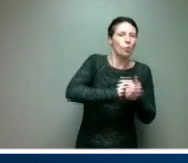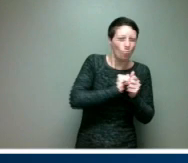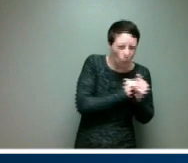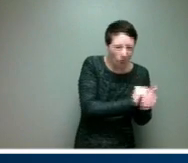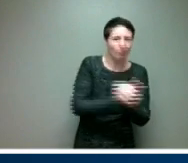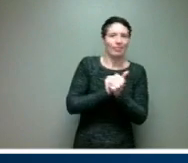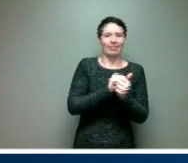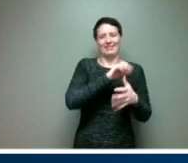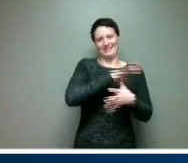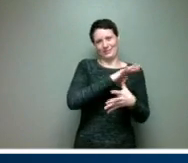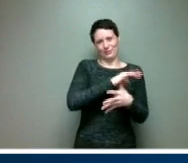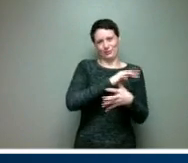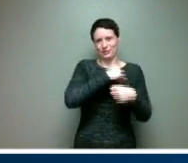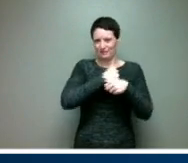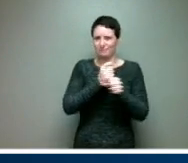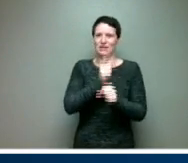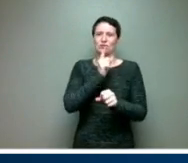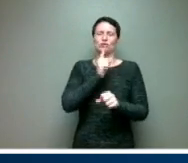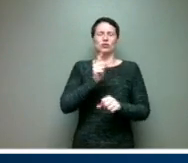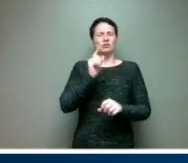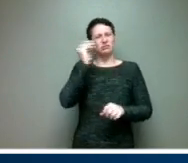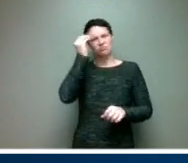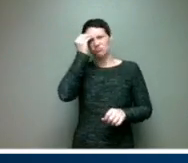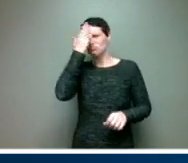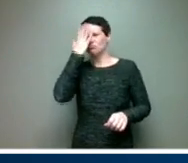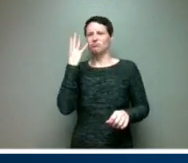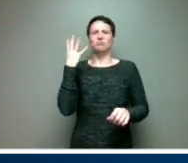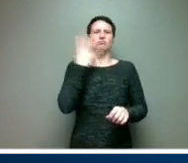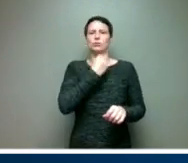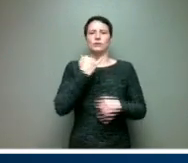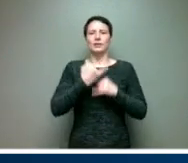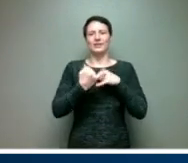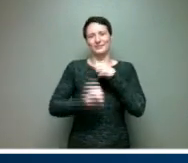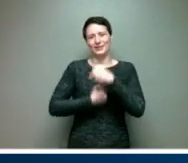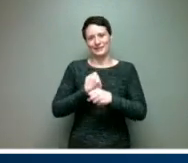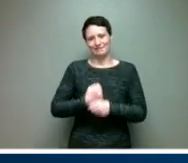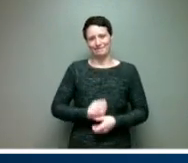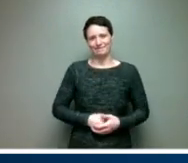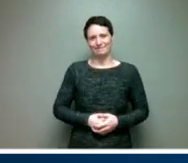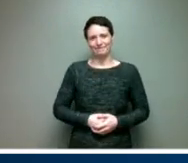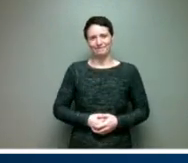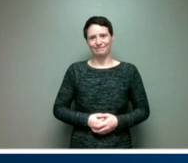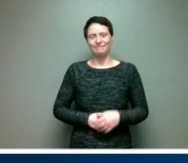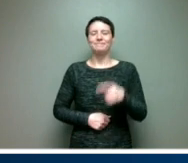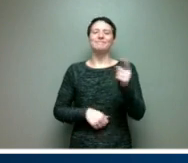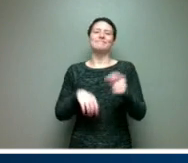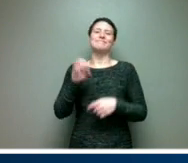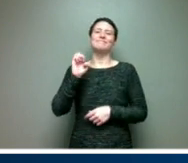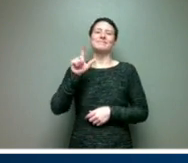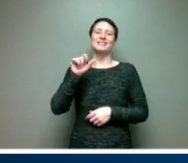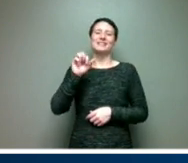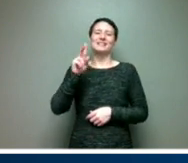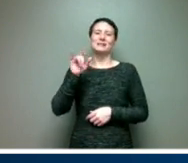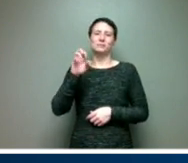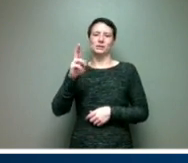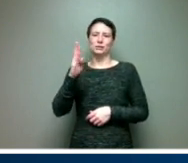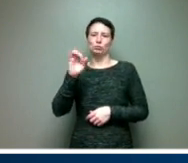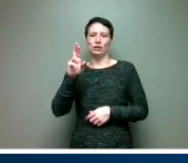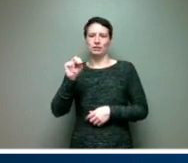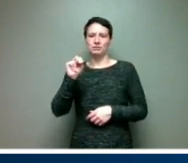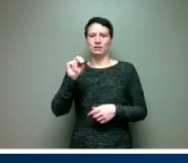Well, that's wonderful. Thank you. Again, this is not what the class of 2020 expected. No.